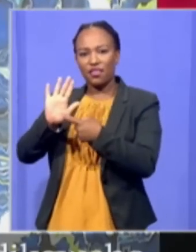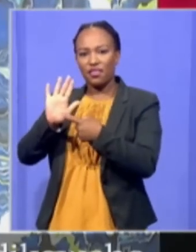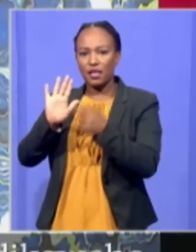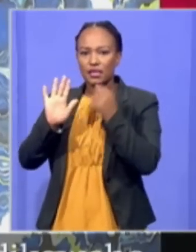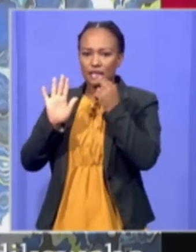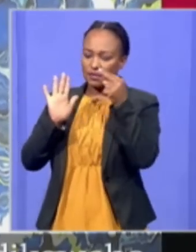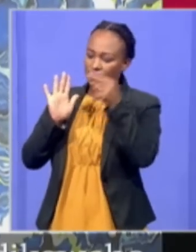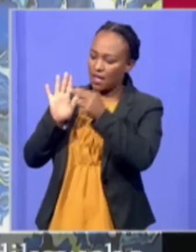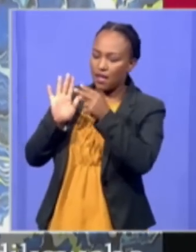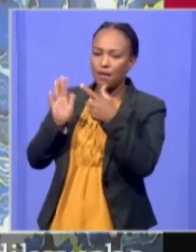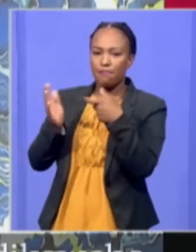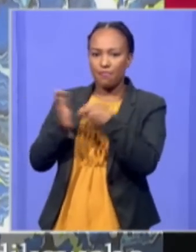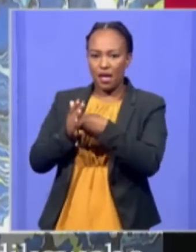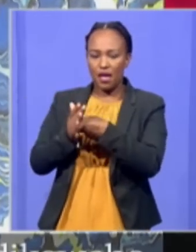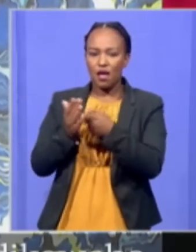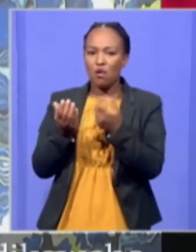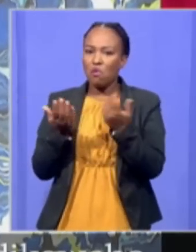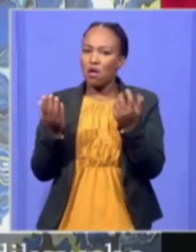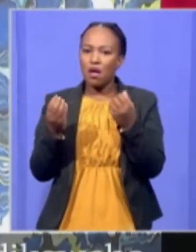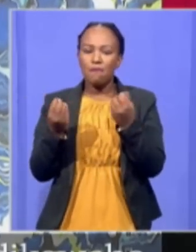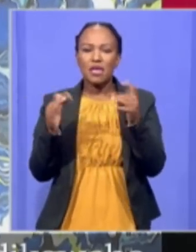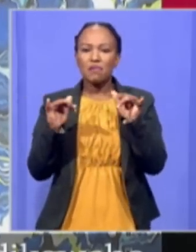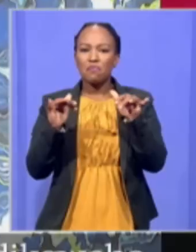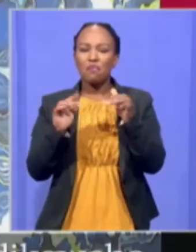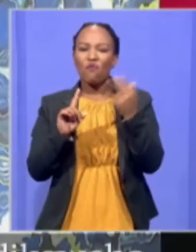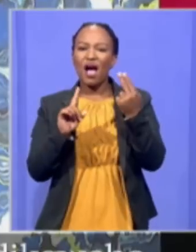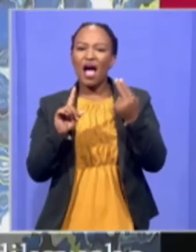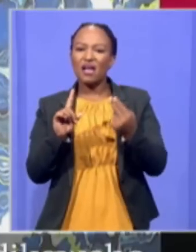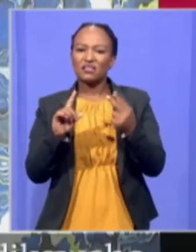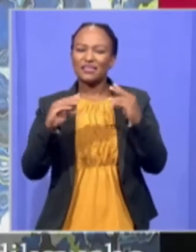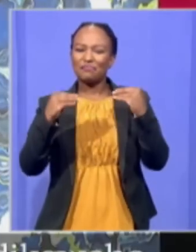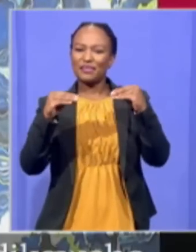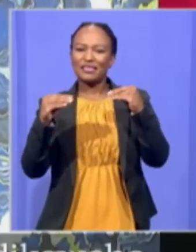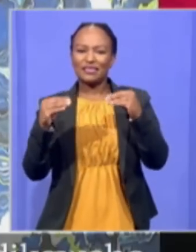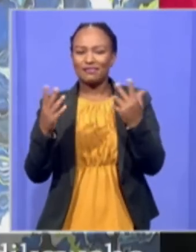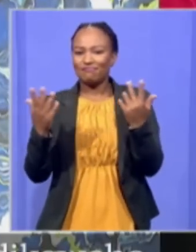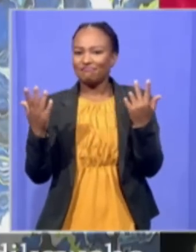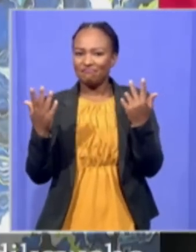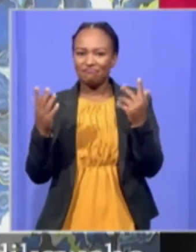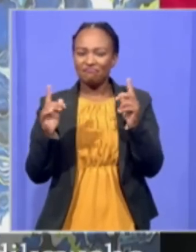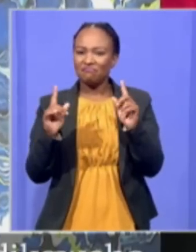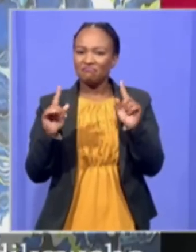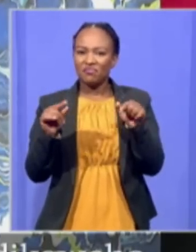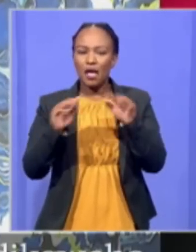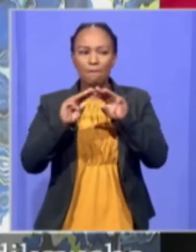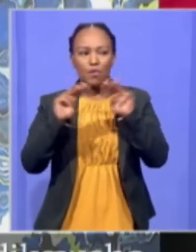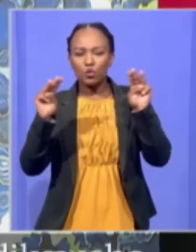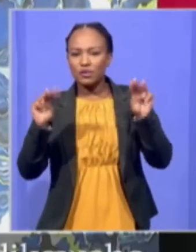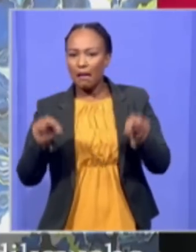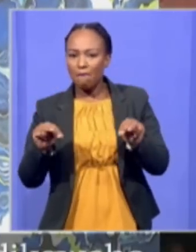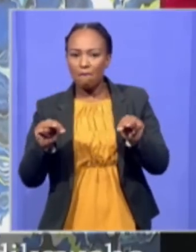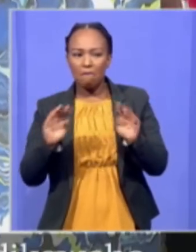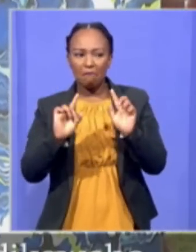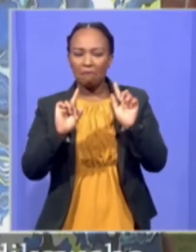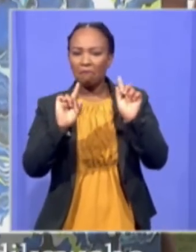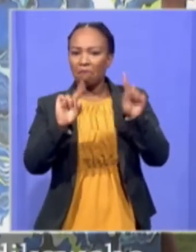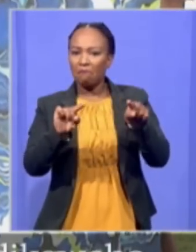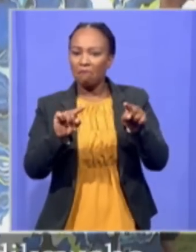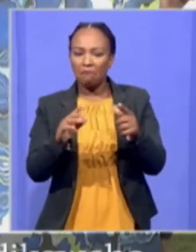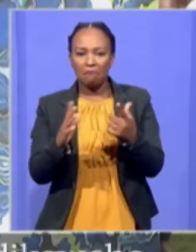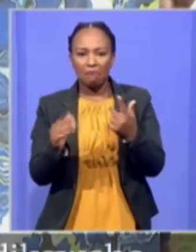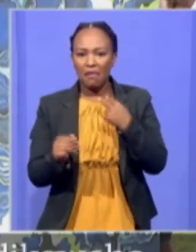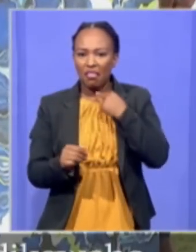batho ba bontsi ka bontsi ga ba commission botaki jwa rona. Ha re kgone go ya le ko di museumong ka gore batho ga ba kgone go ya teng ko